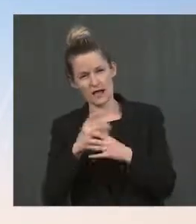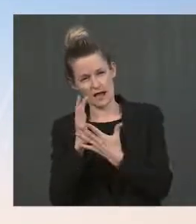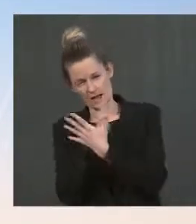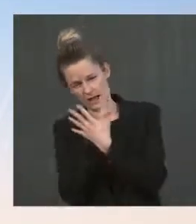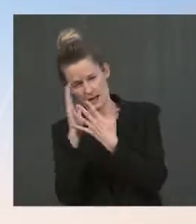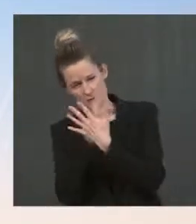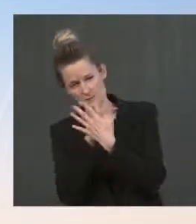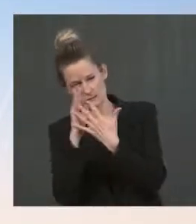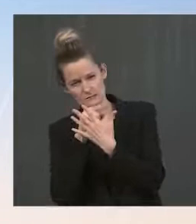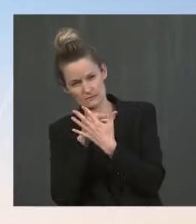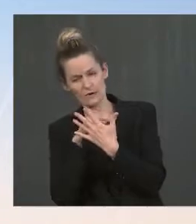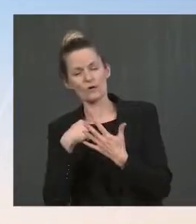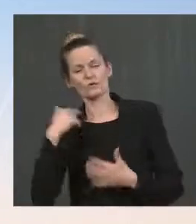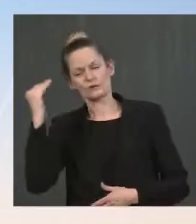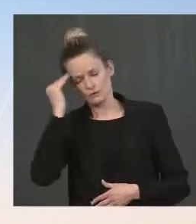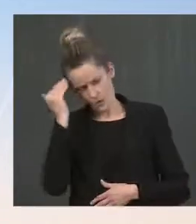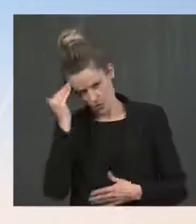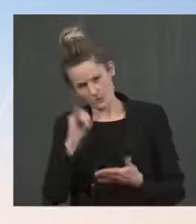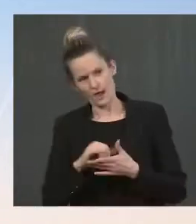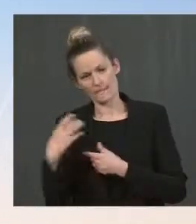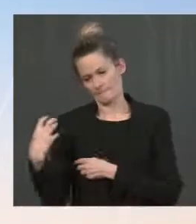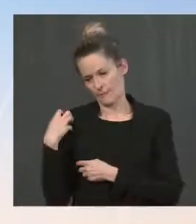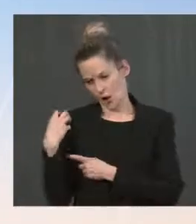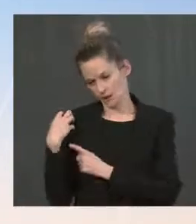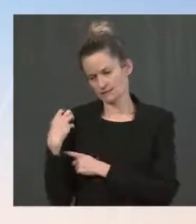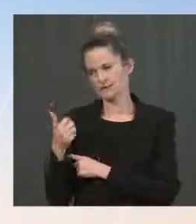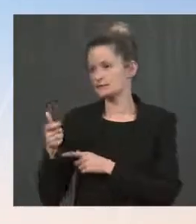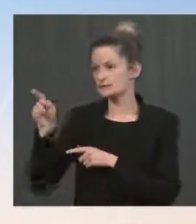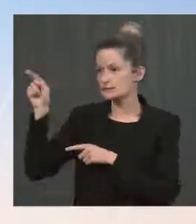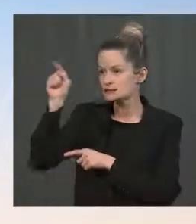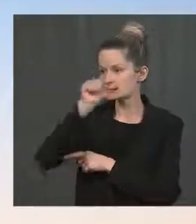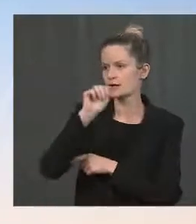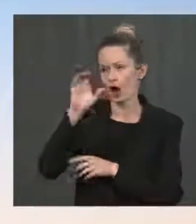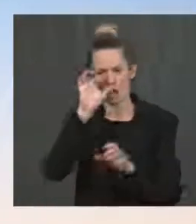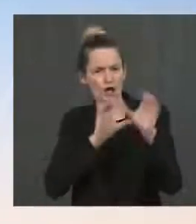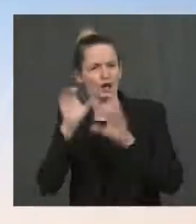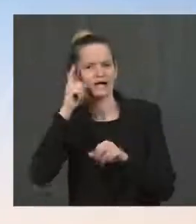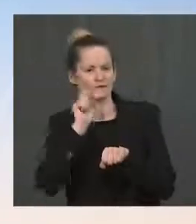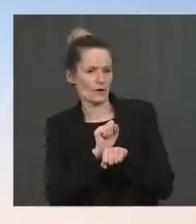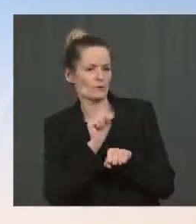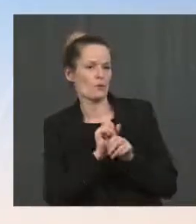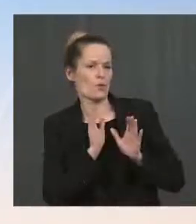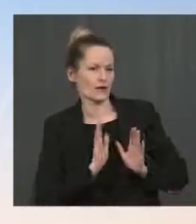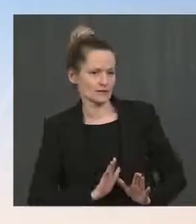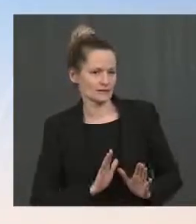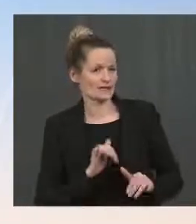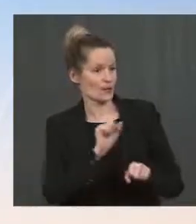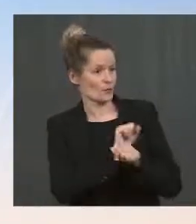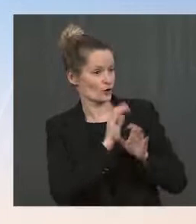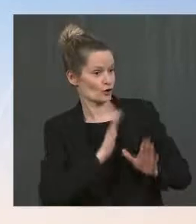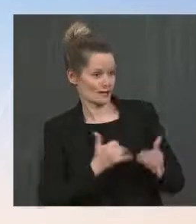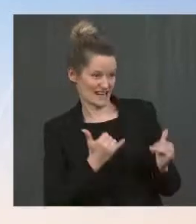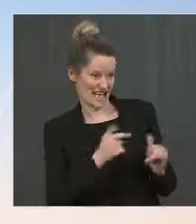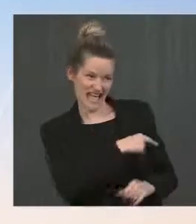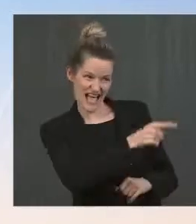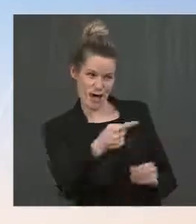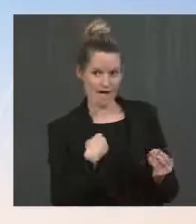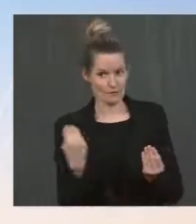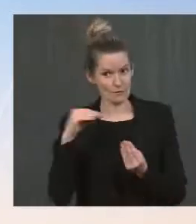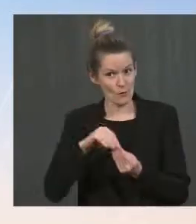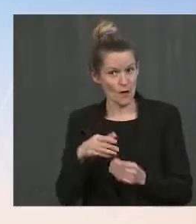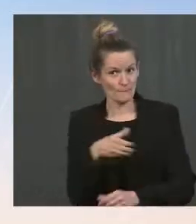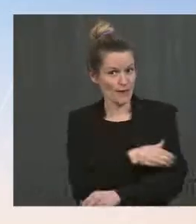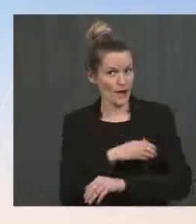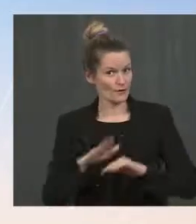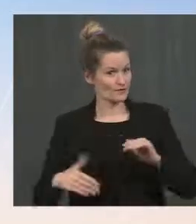look for workers to hire, and worker power is rising as workers have more choices available to them. And that